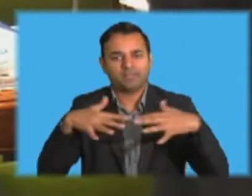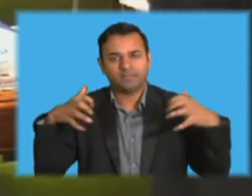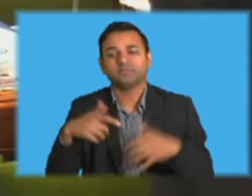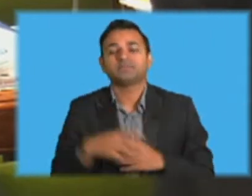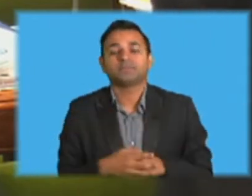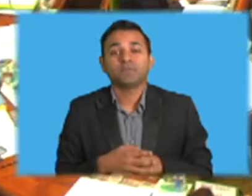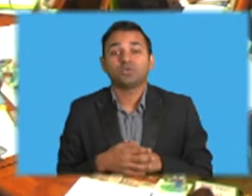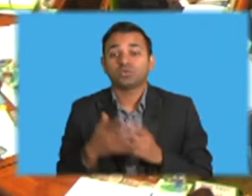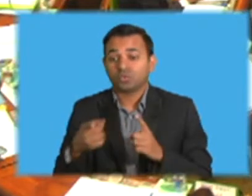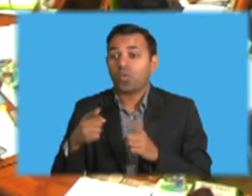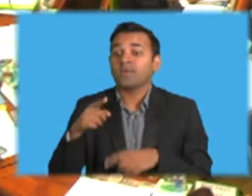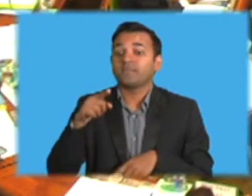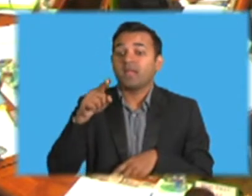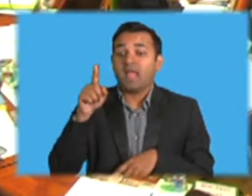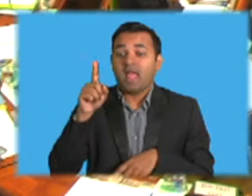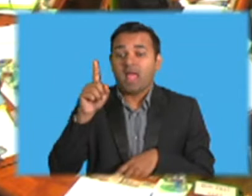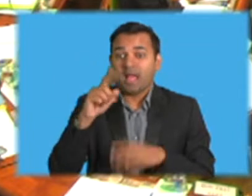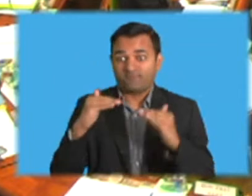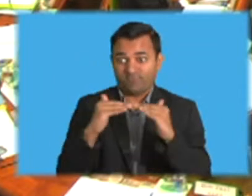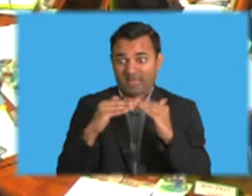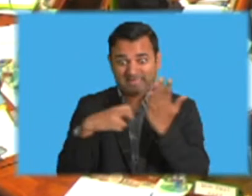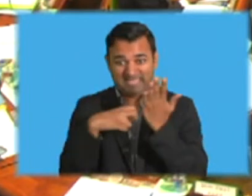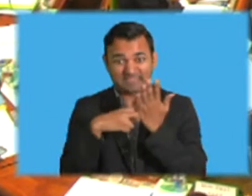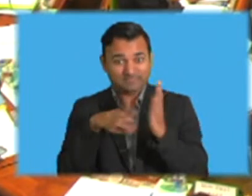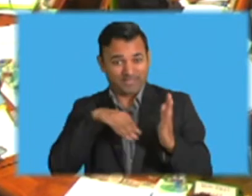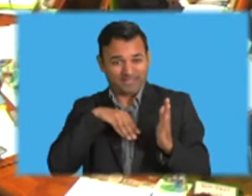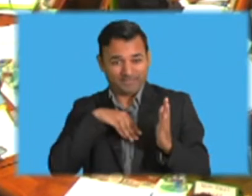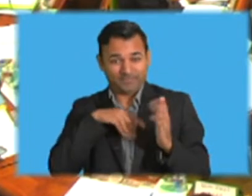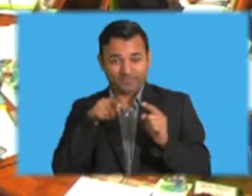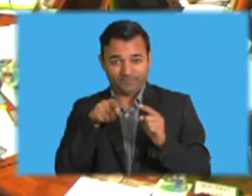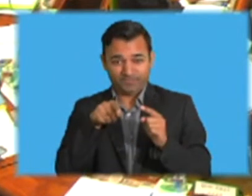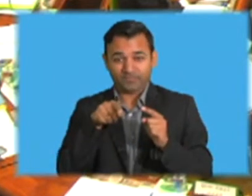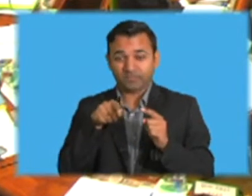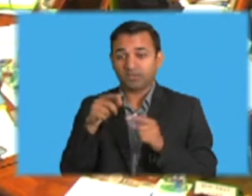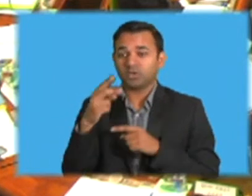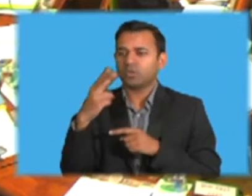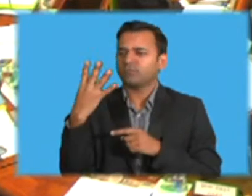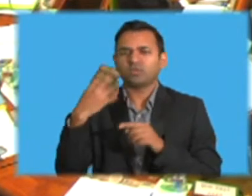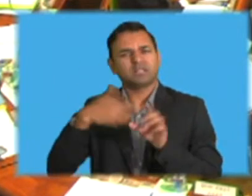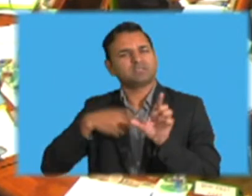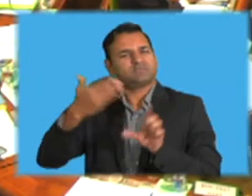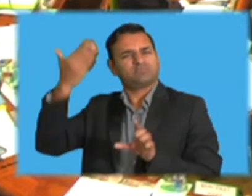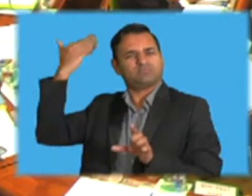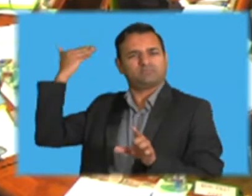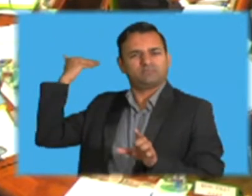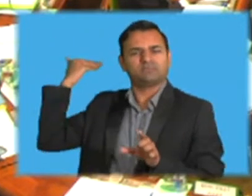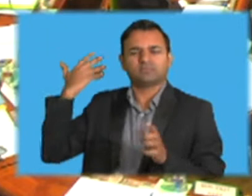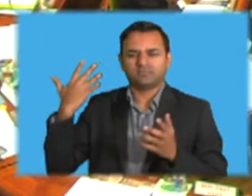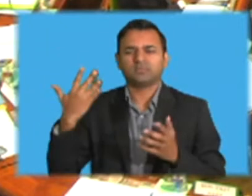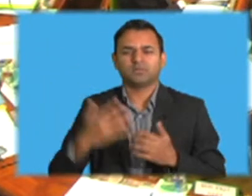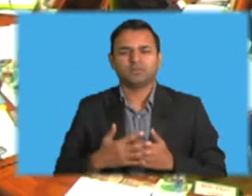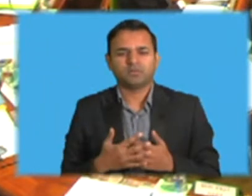Act, which has actually been bandied around for nearly 3 to 4 years. Honourable Pramod Chand will tell us he's the immediate